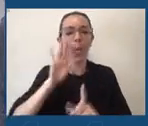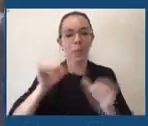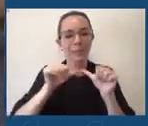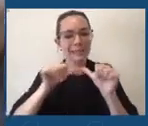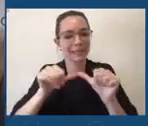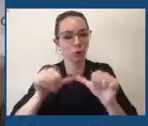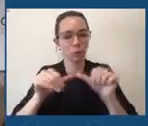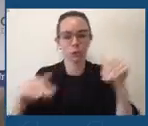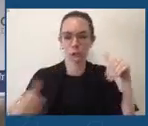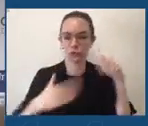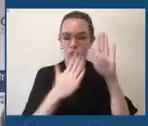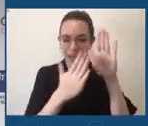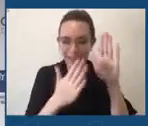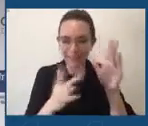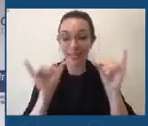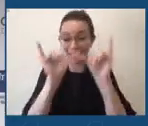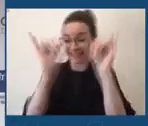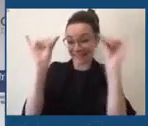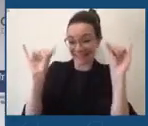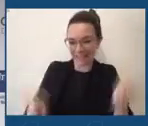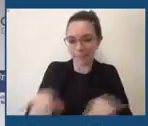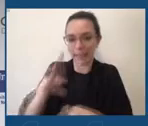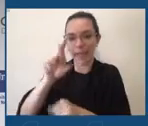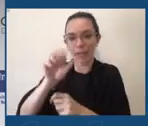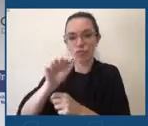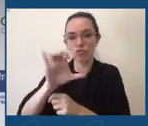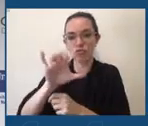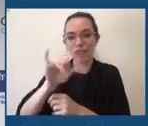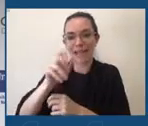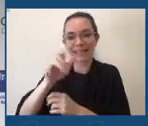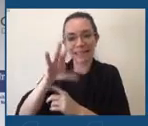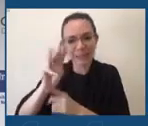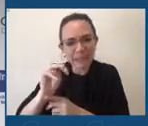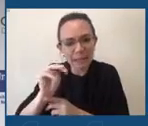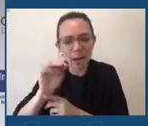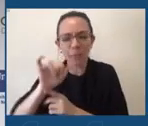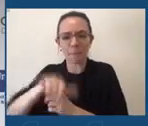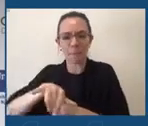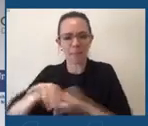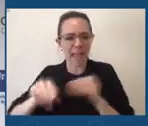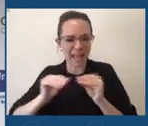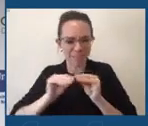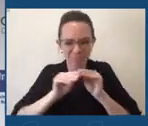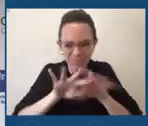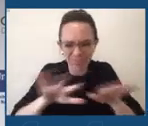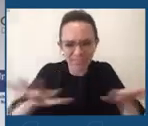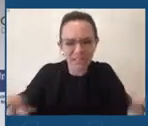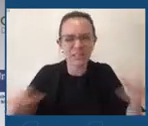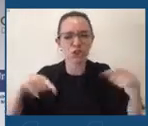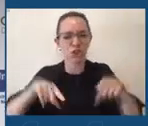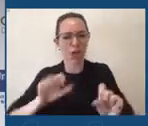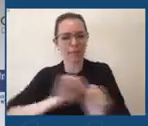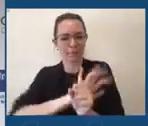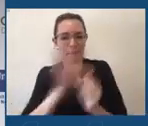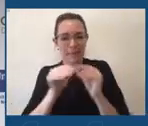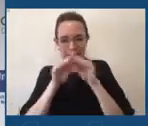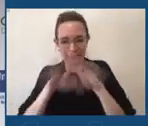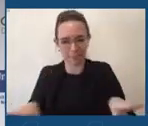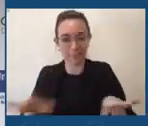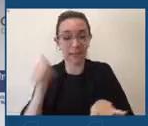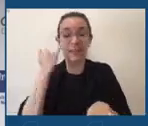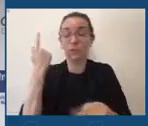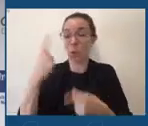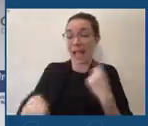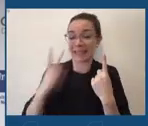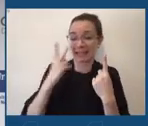address the systemic racism that reared its ugly head during this pandemic. And if you cannot see it for what it is,